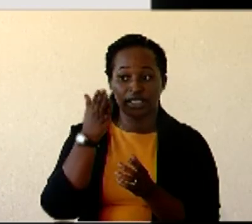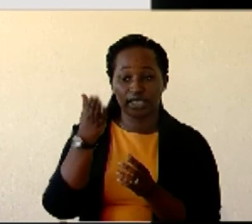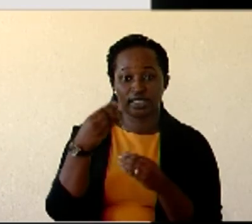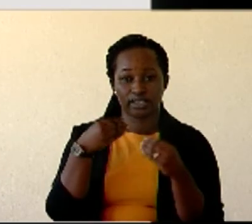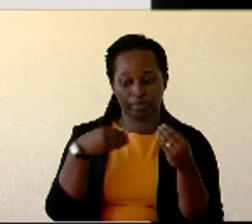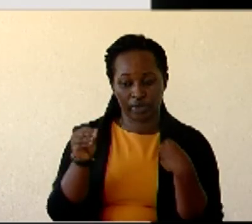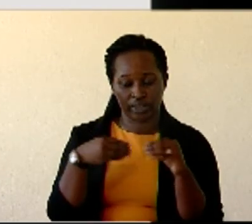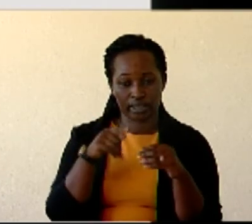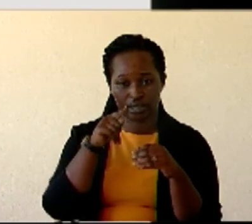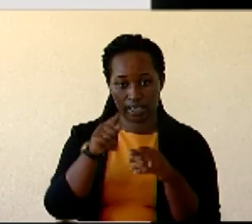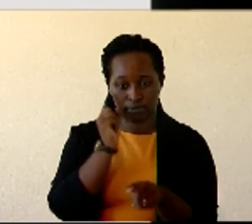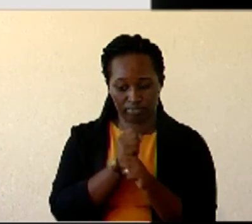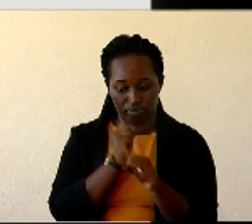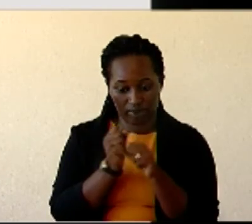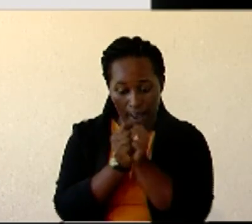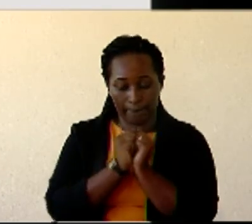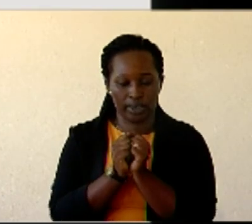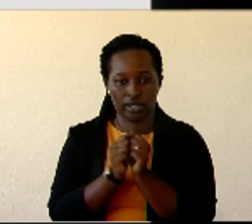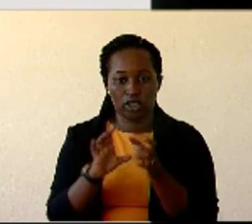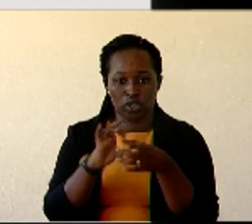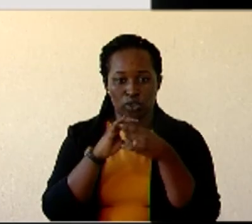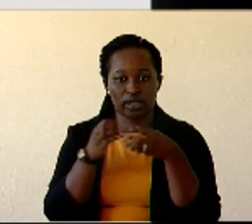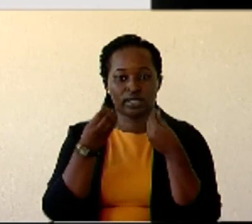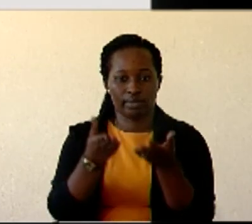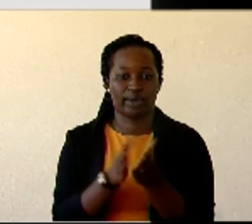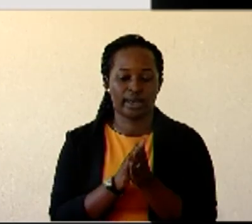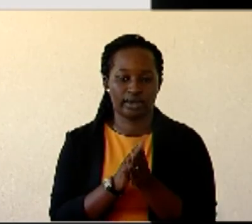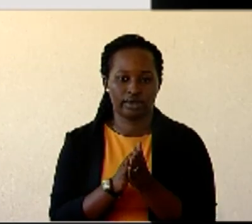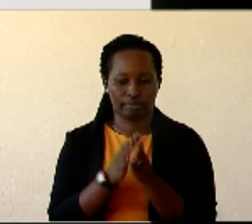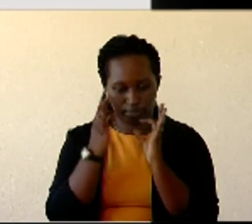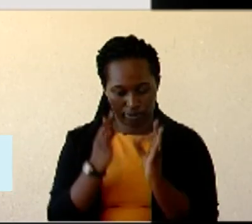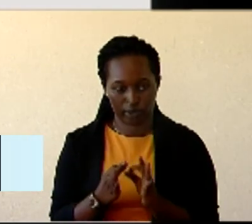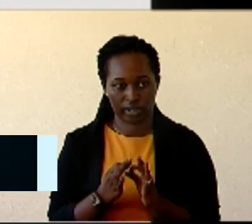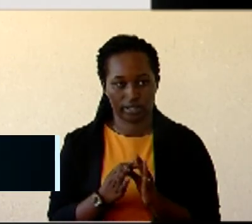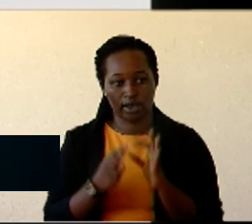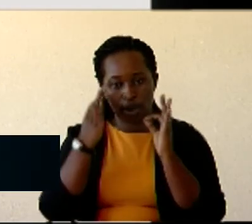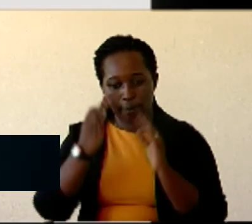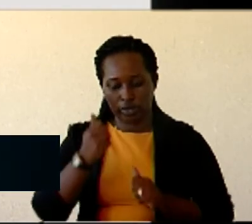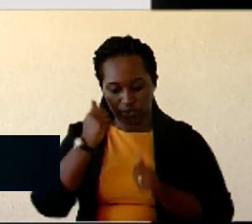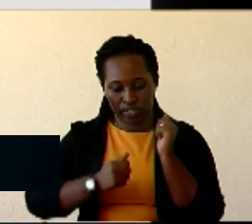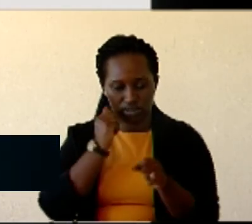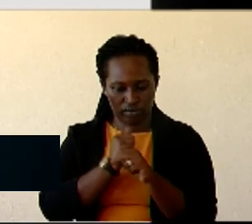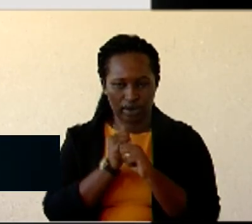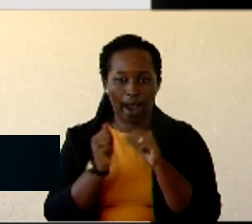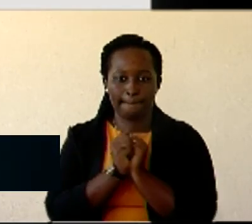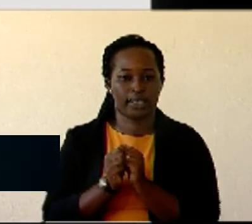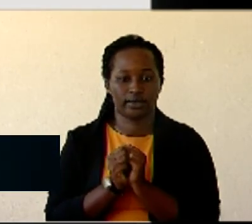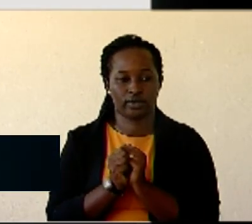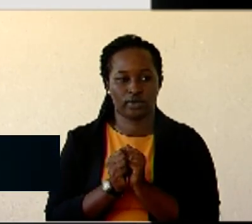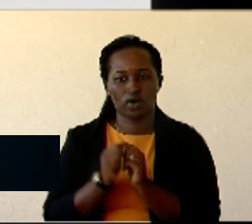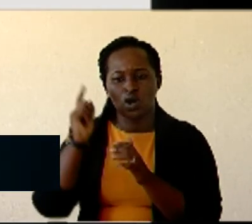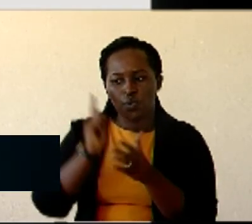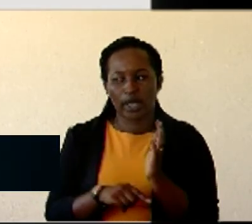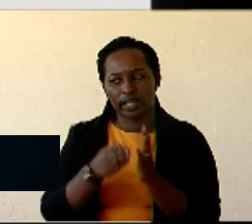products that are produced together. Joint supplied products. Products which are produced together. What are